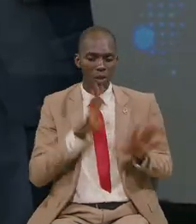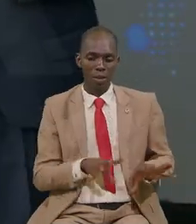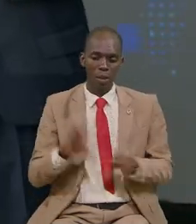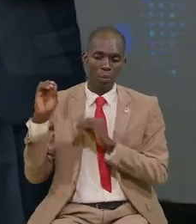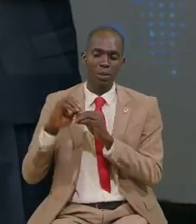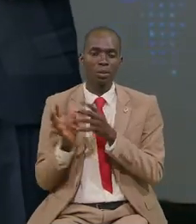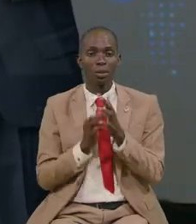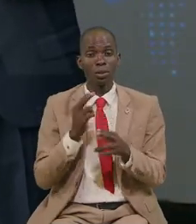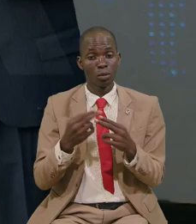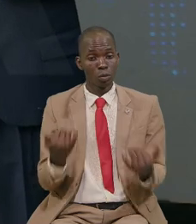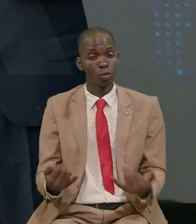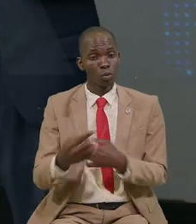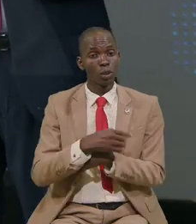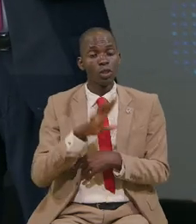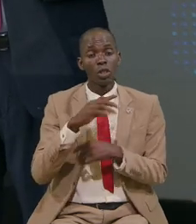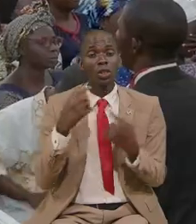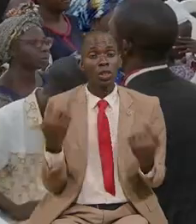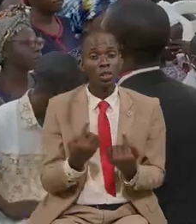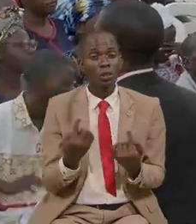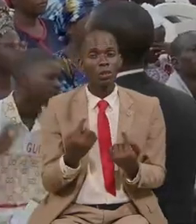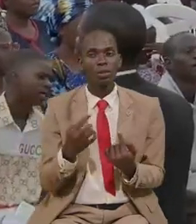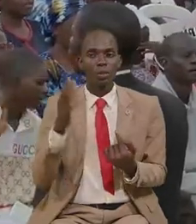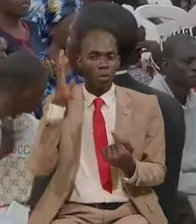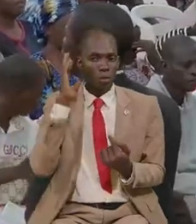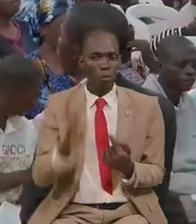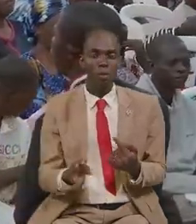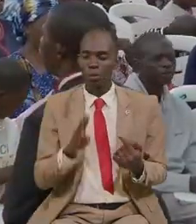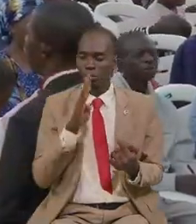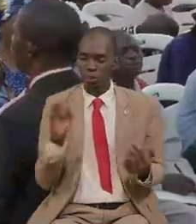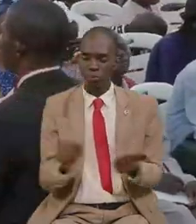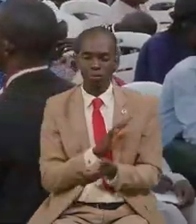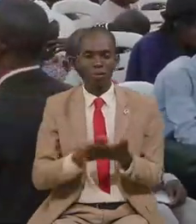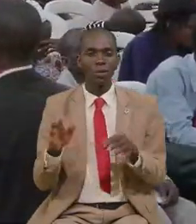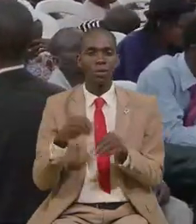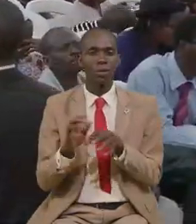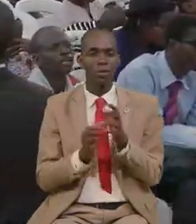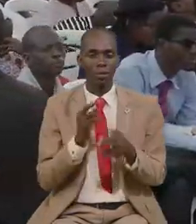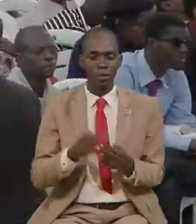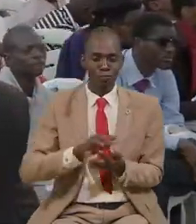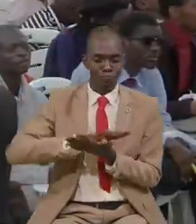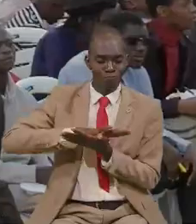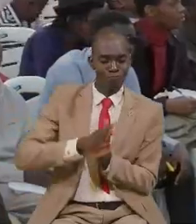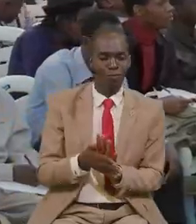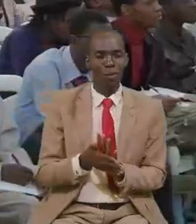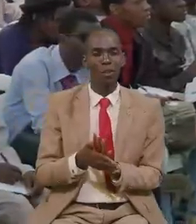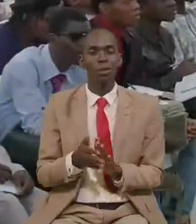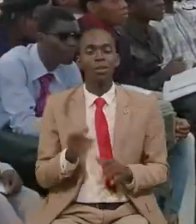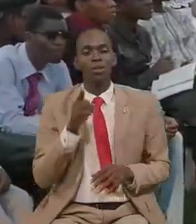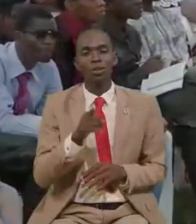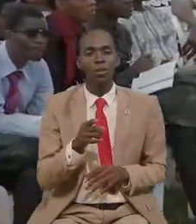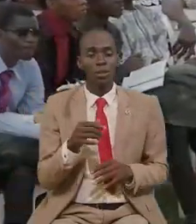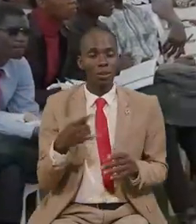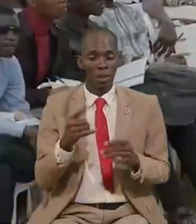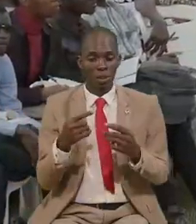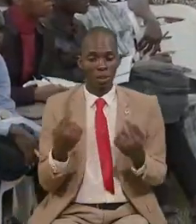Today, your sin will be thrashed, trampled upon. They'll not have power